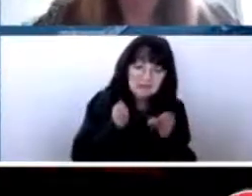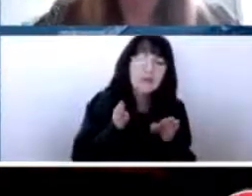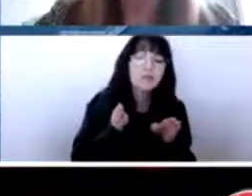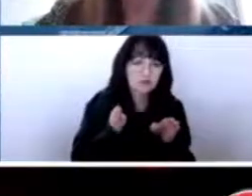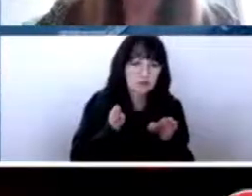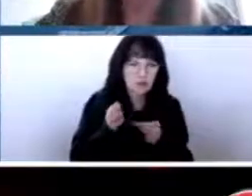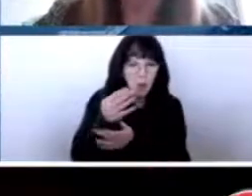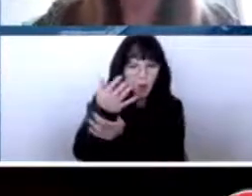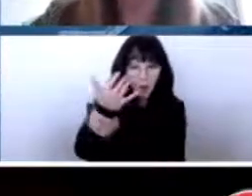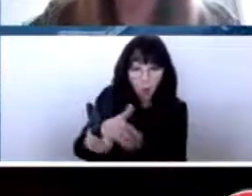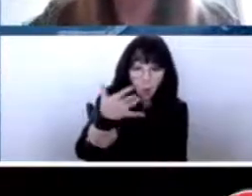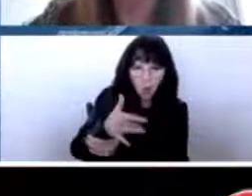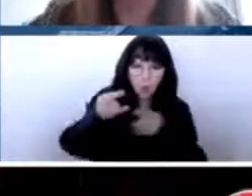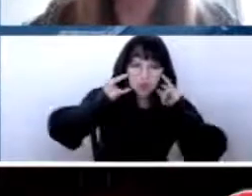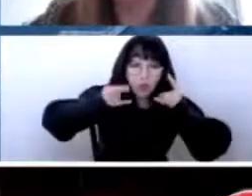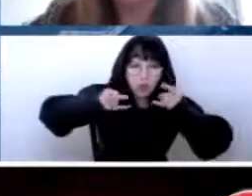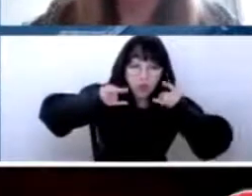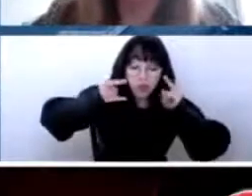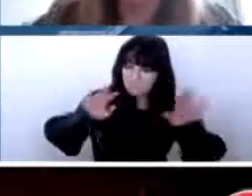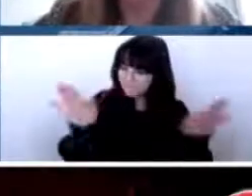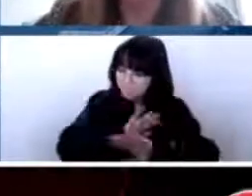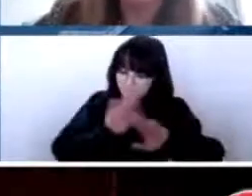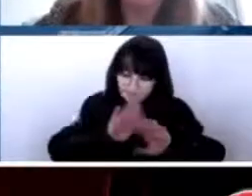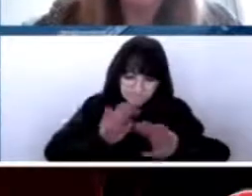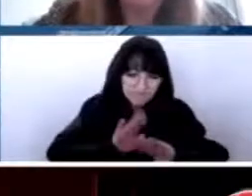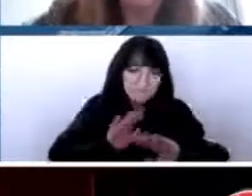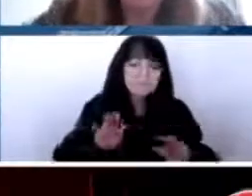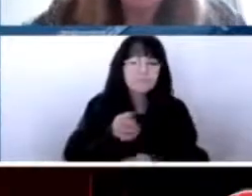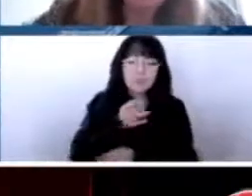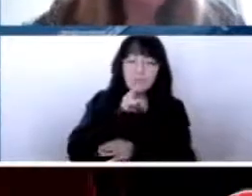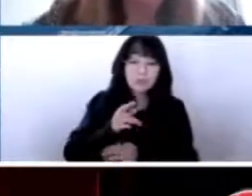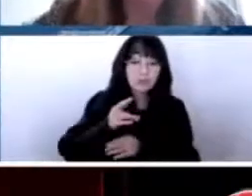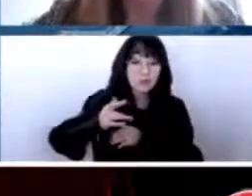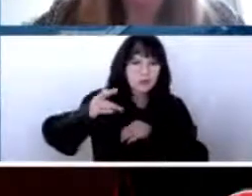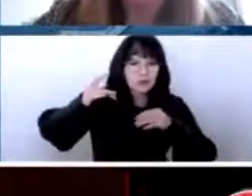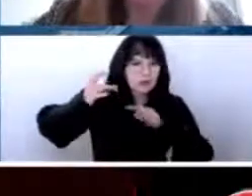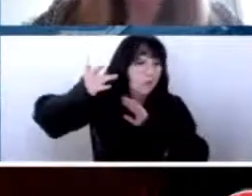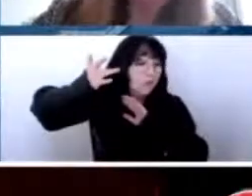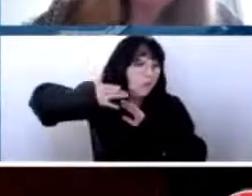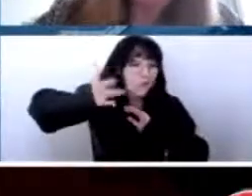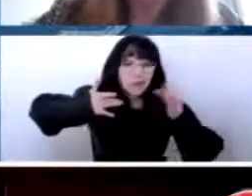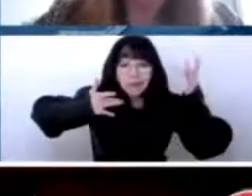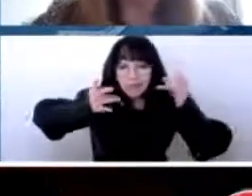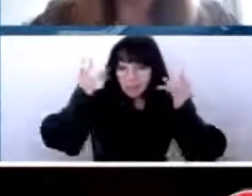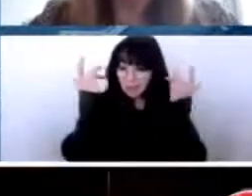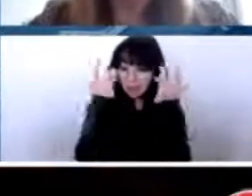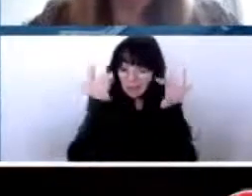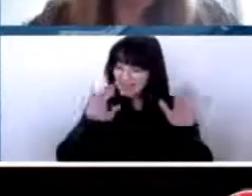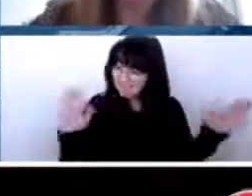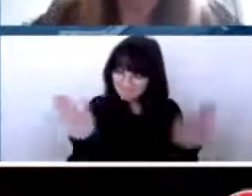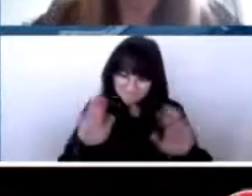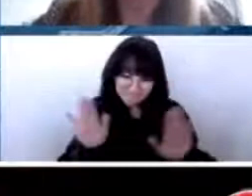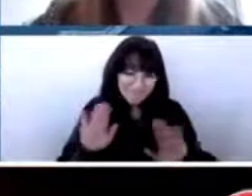multi-layer, making sure that there's no gaps around the face. I am a fan of the